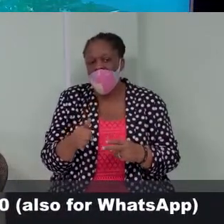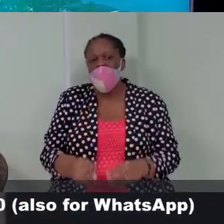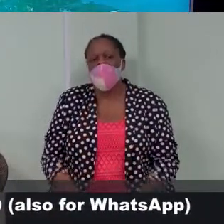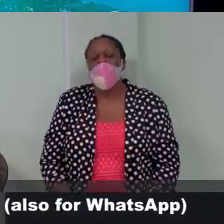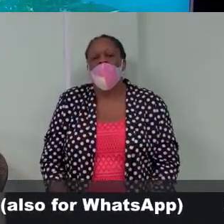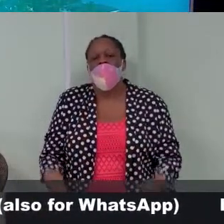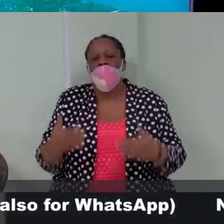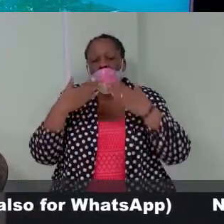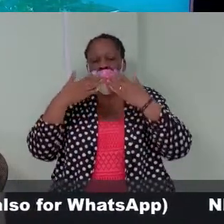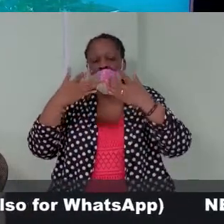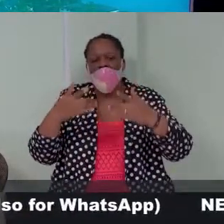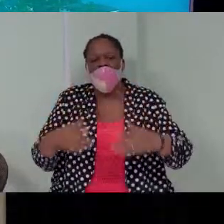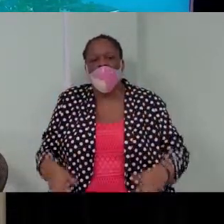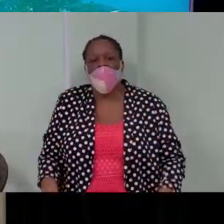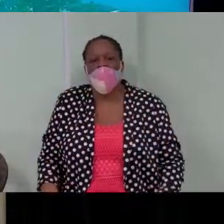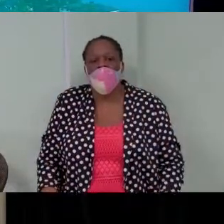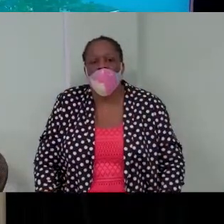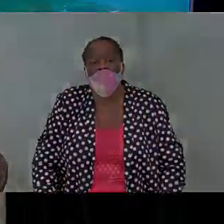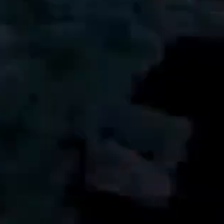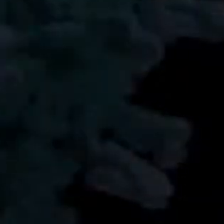am Les Roy Williams.